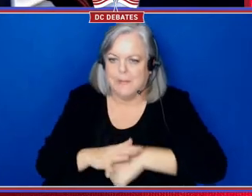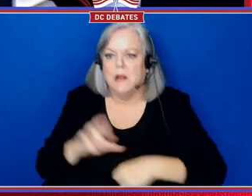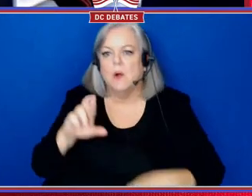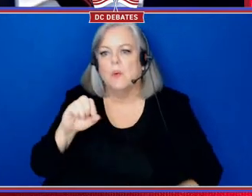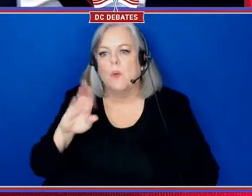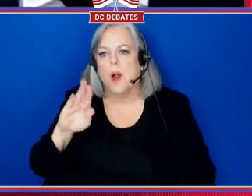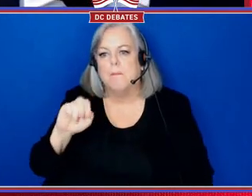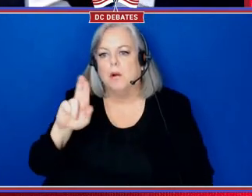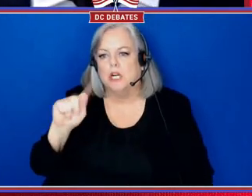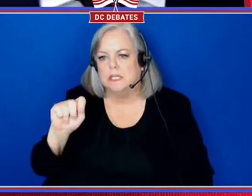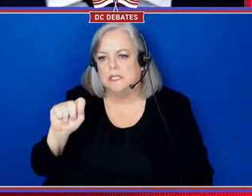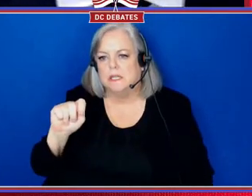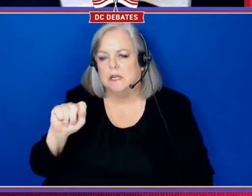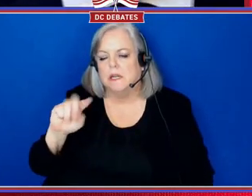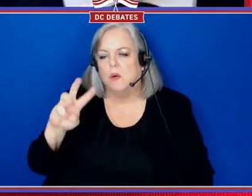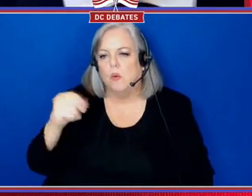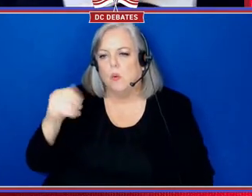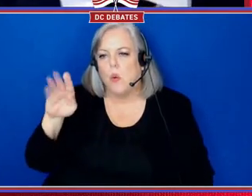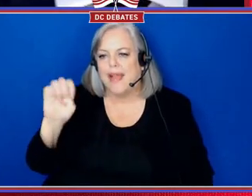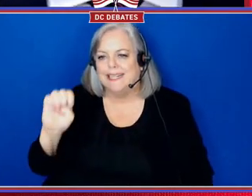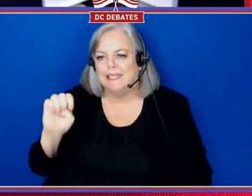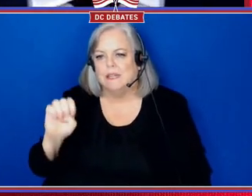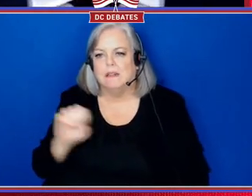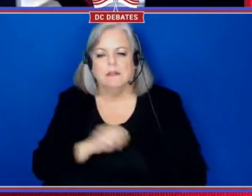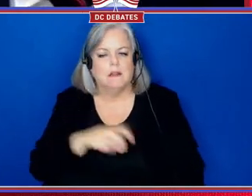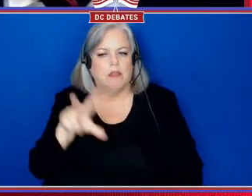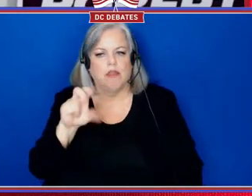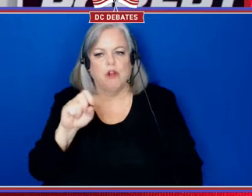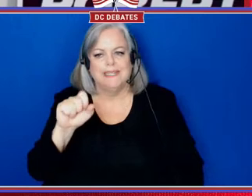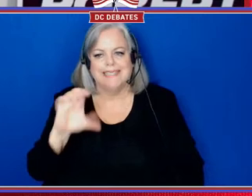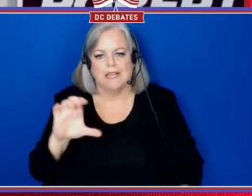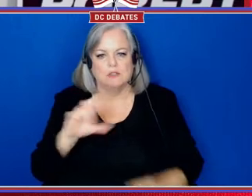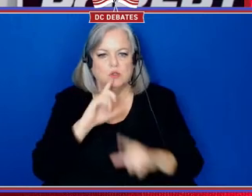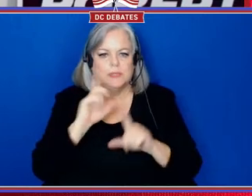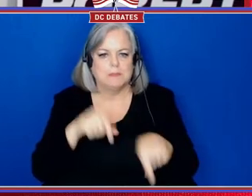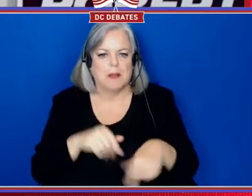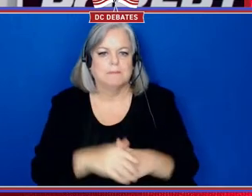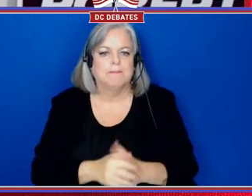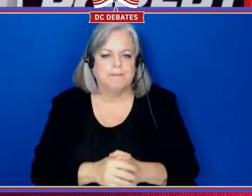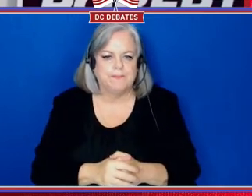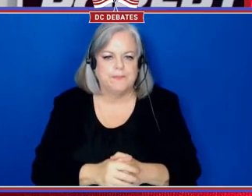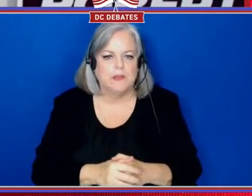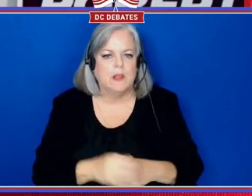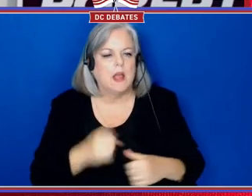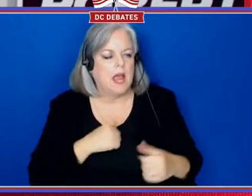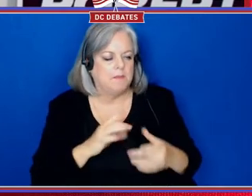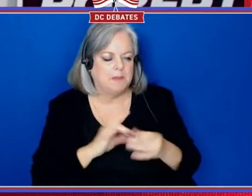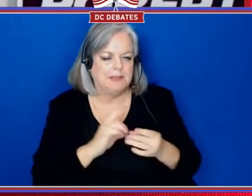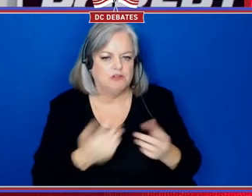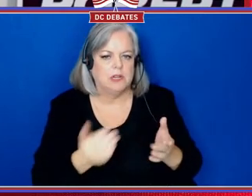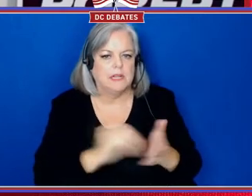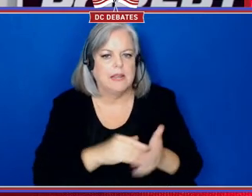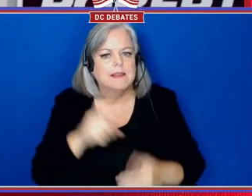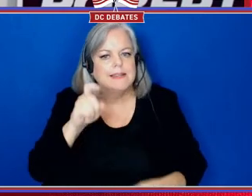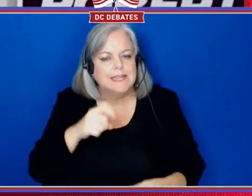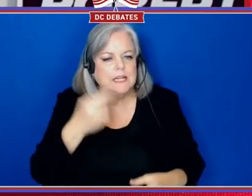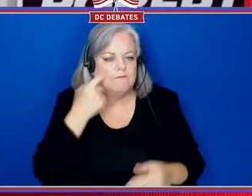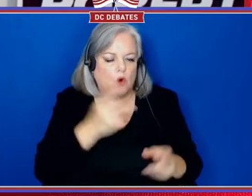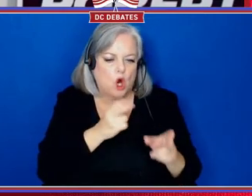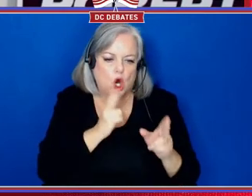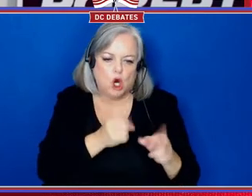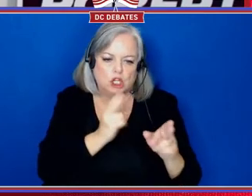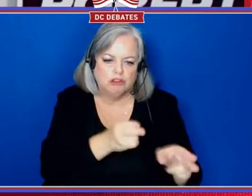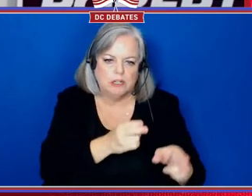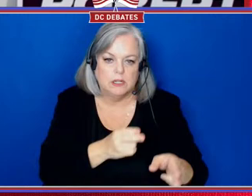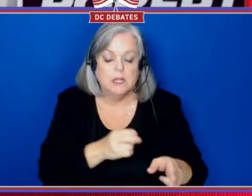now. 30 seconds for a response. I'm going to mention again the need for urgency. As mayor,